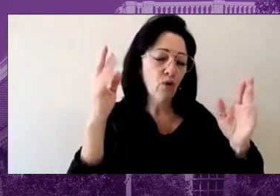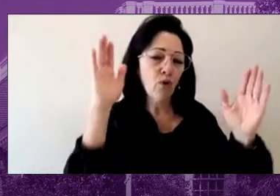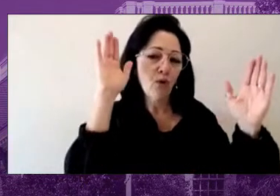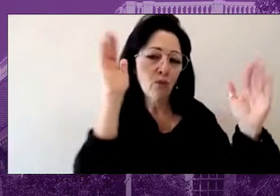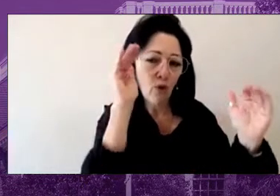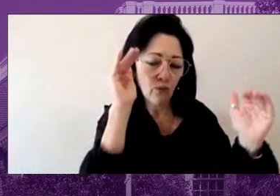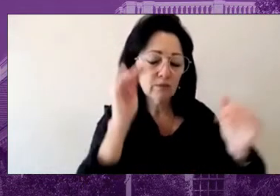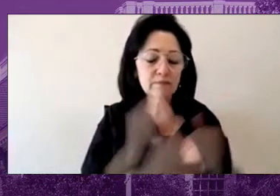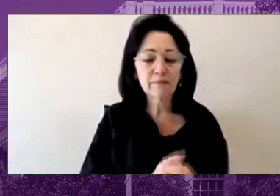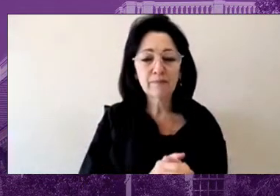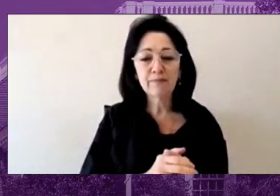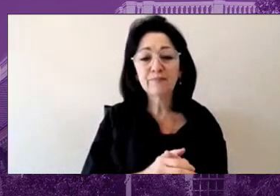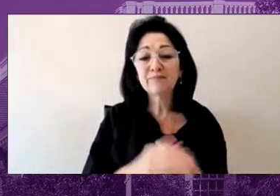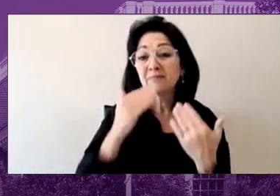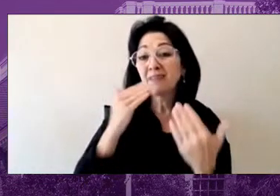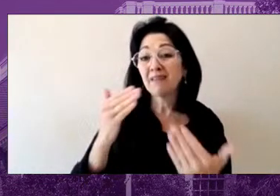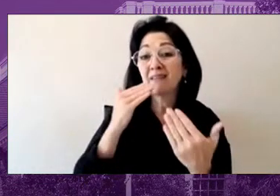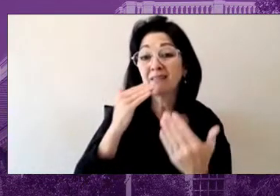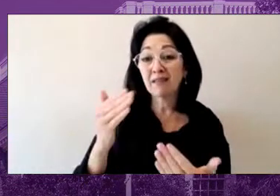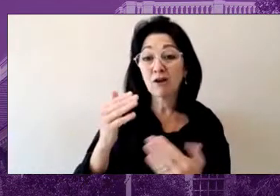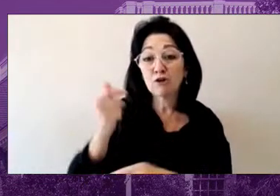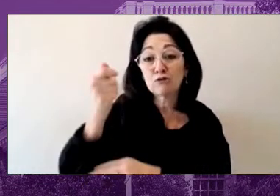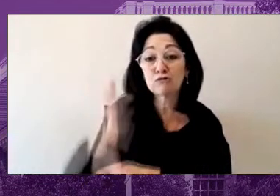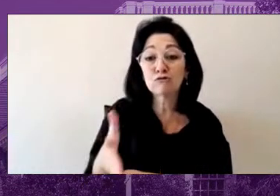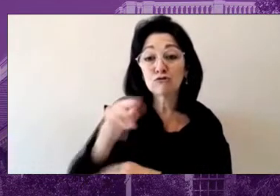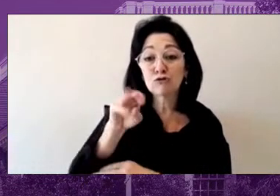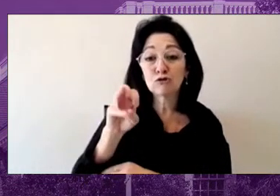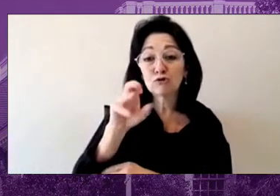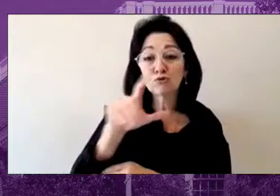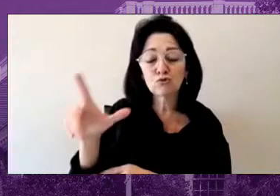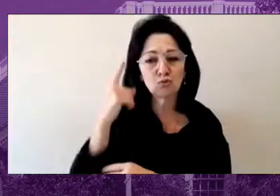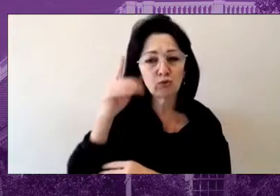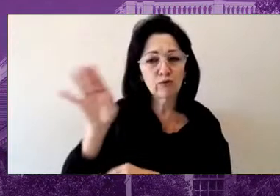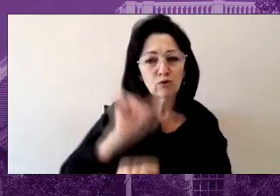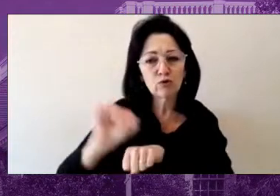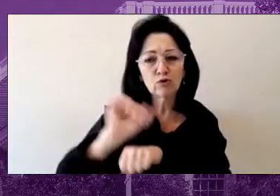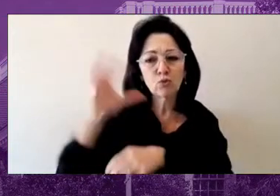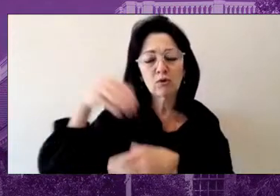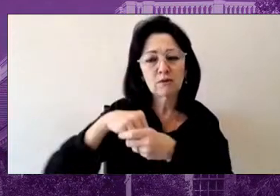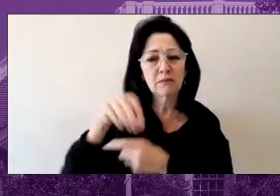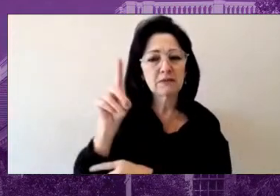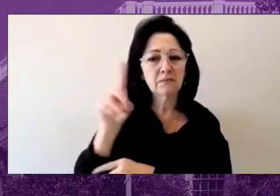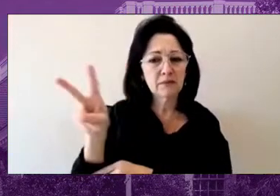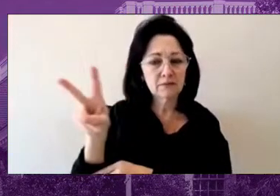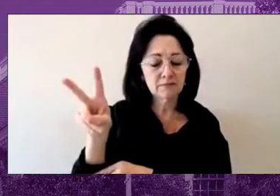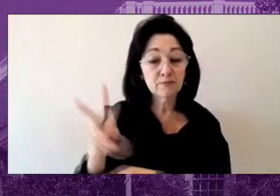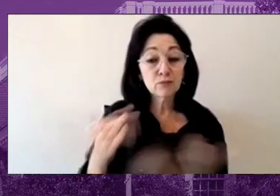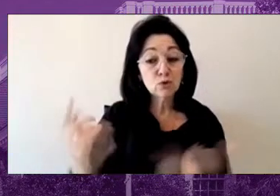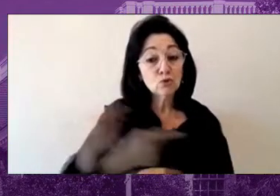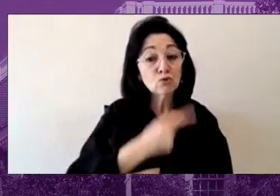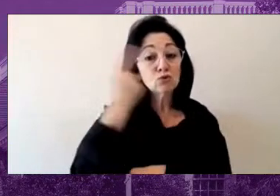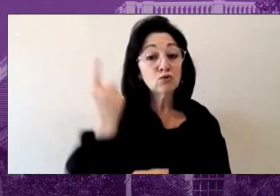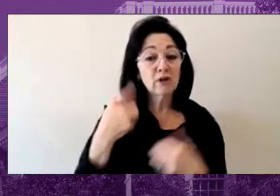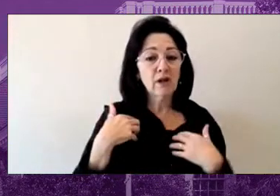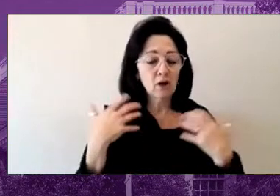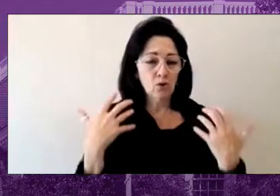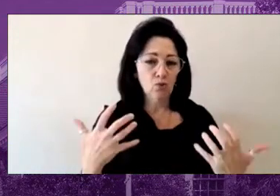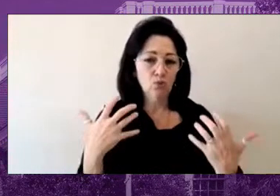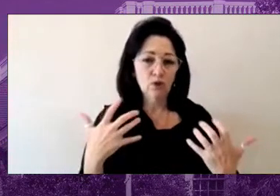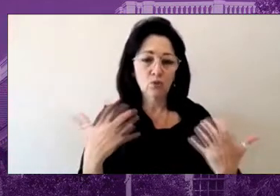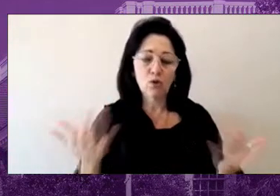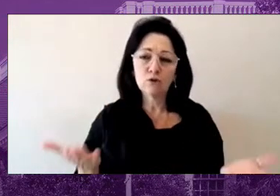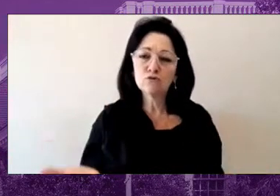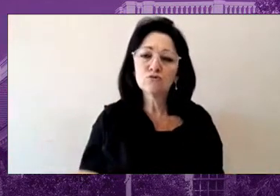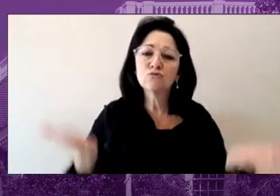doing specifically in the domestic violence arena. Today, we are raising awareness of the scourge of domestic